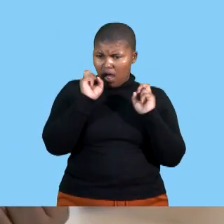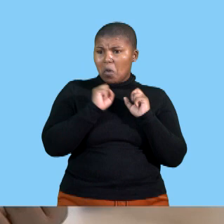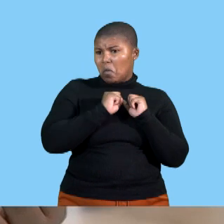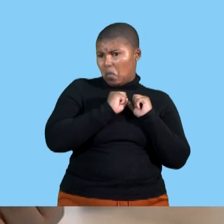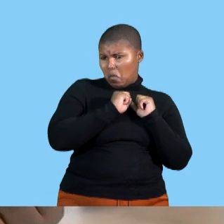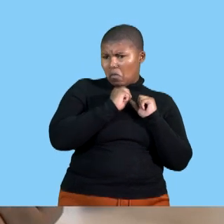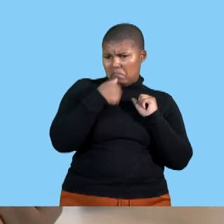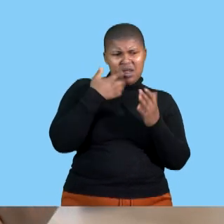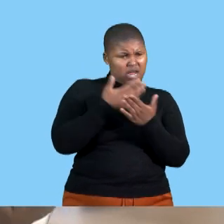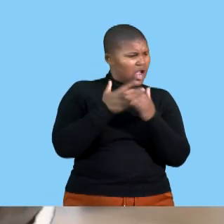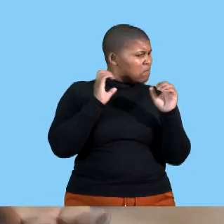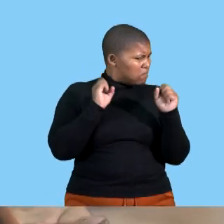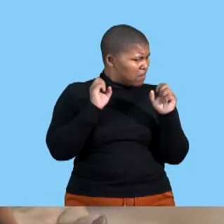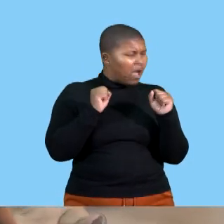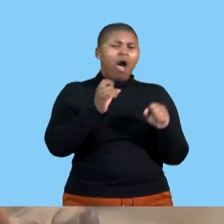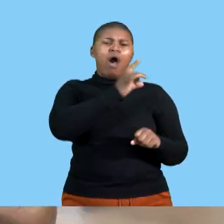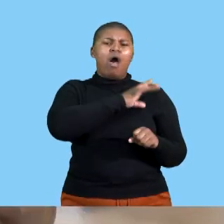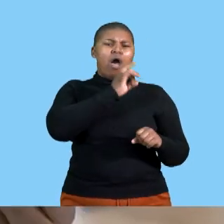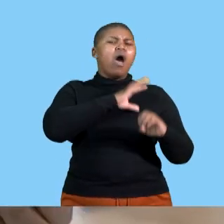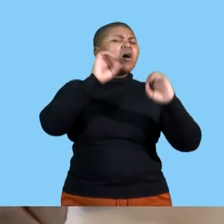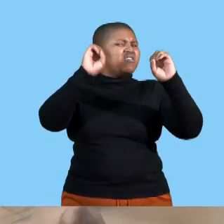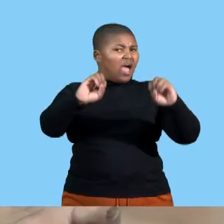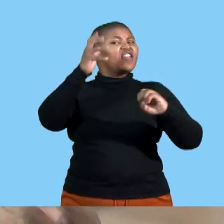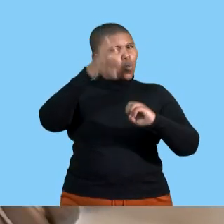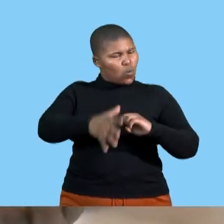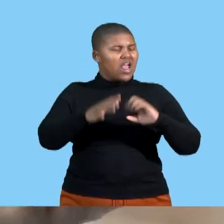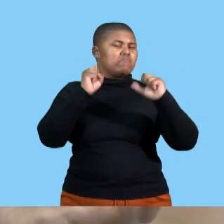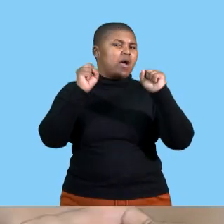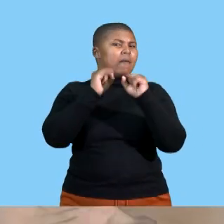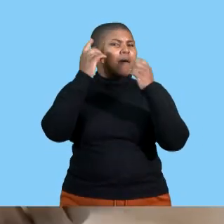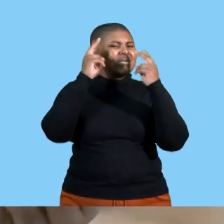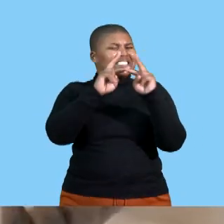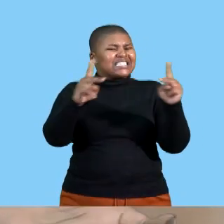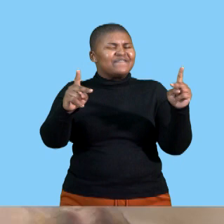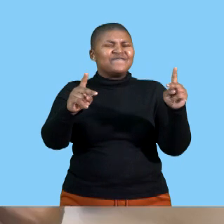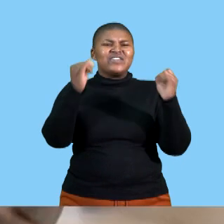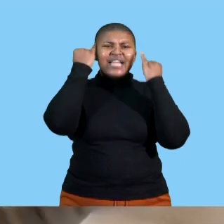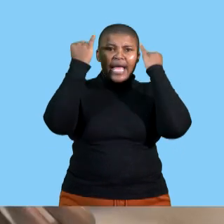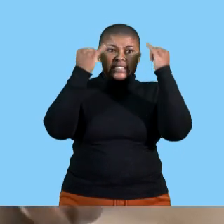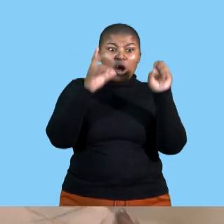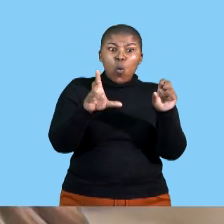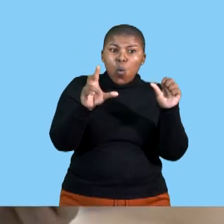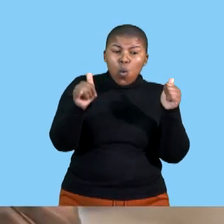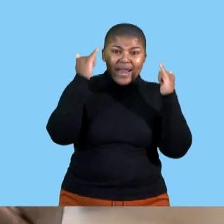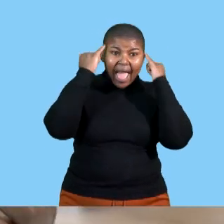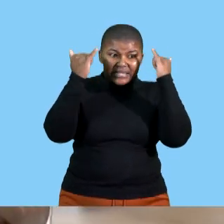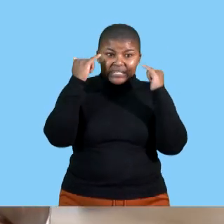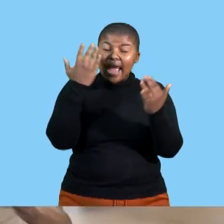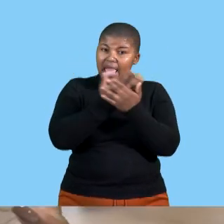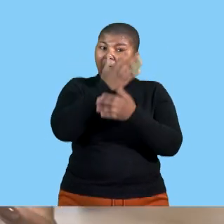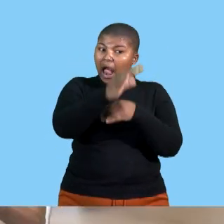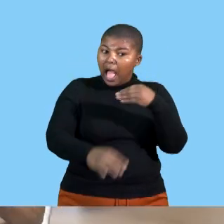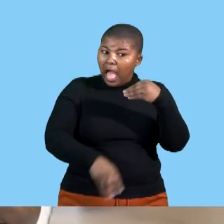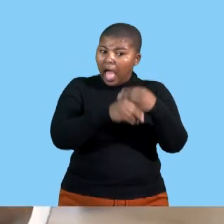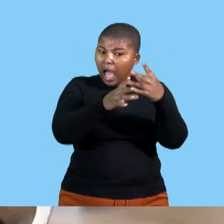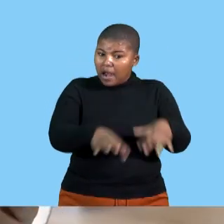not scared to voice out their opinions and come up with different ideas that are good, ideas that are going to